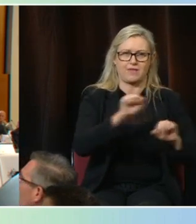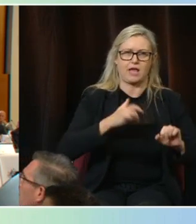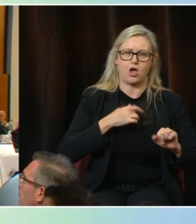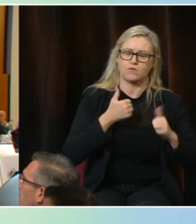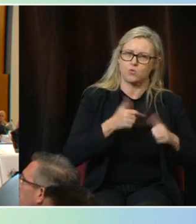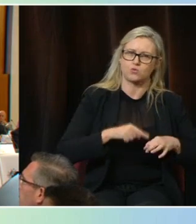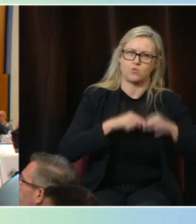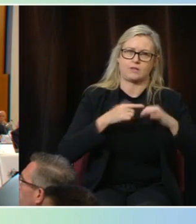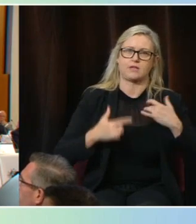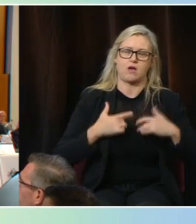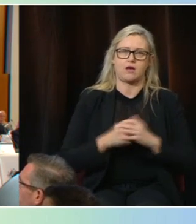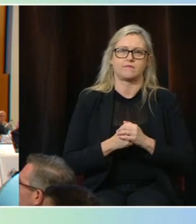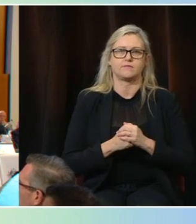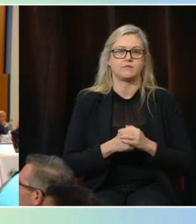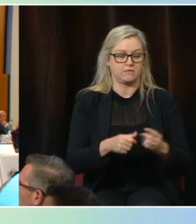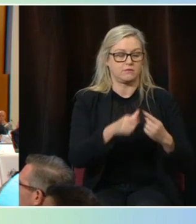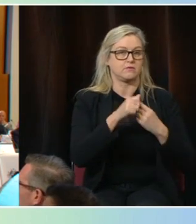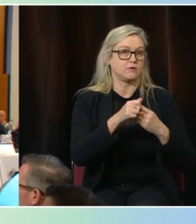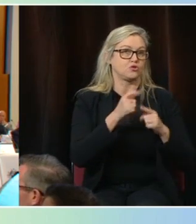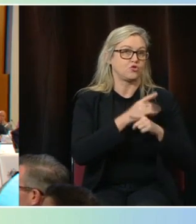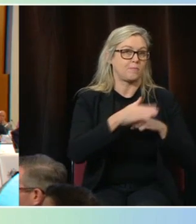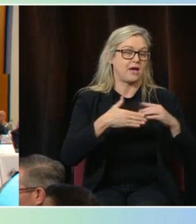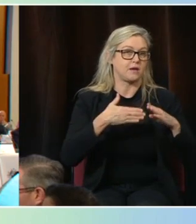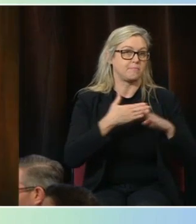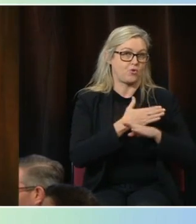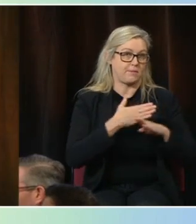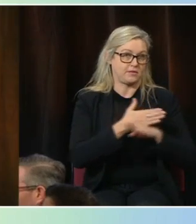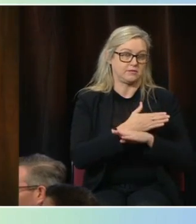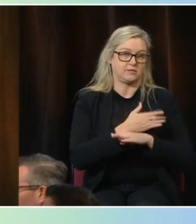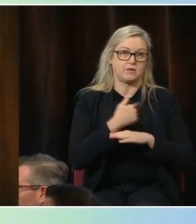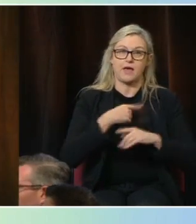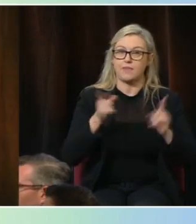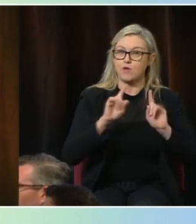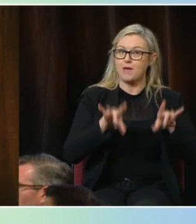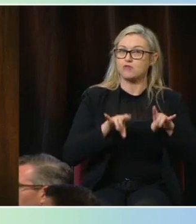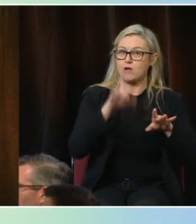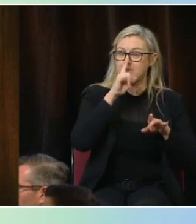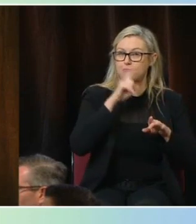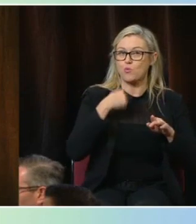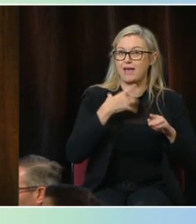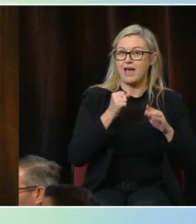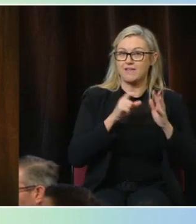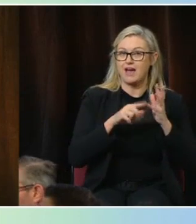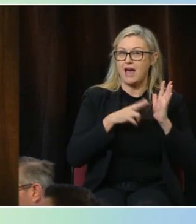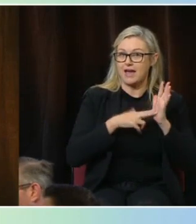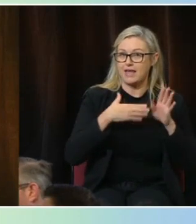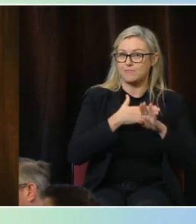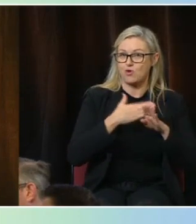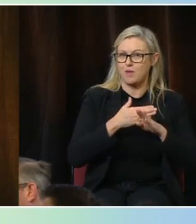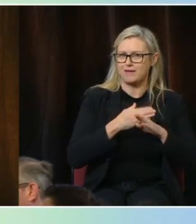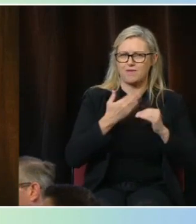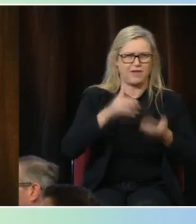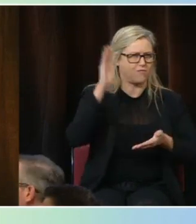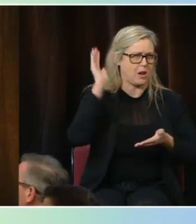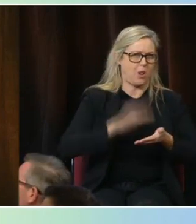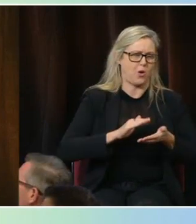so I'm going to start with full employment right now we are in the extraordinary position of having unemployment with a three in front and